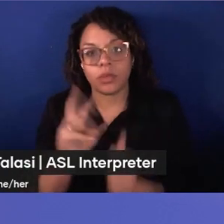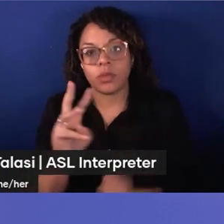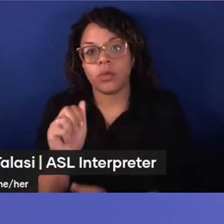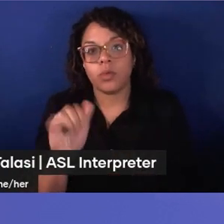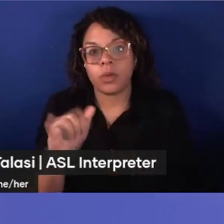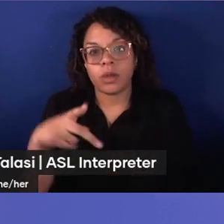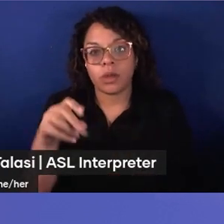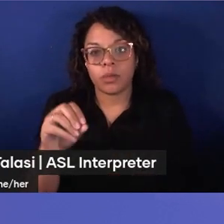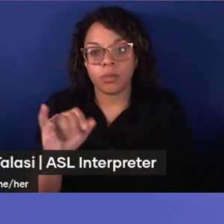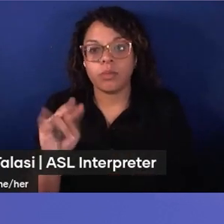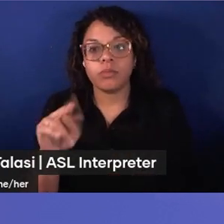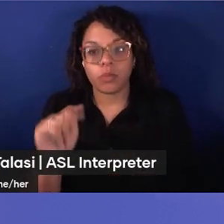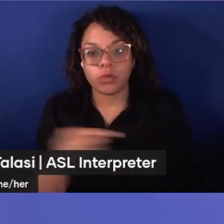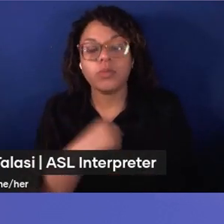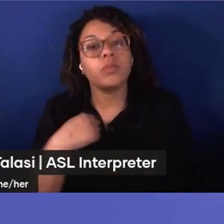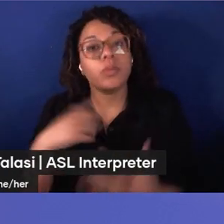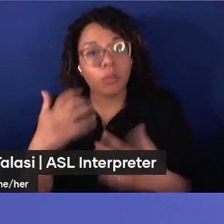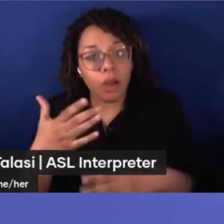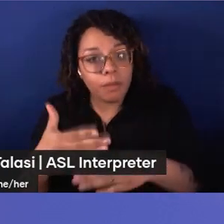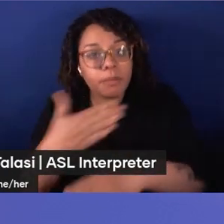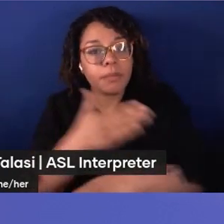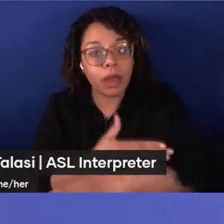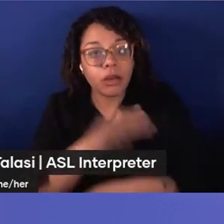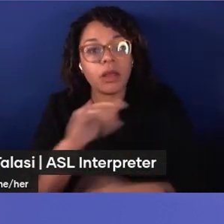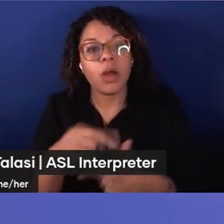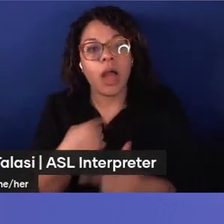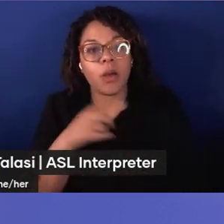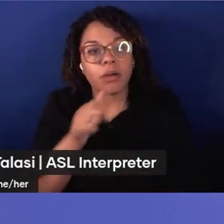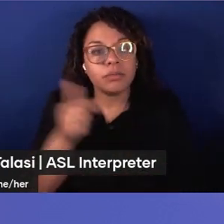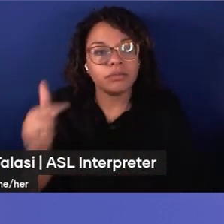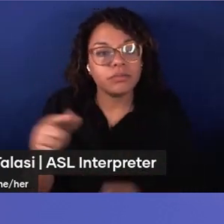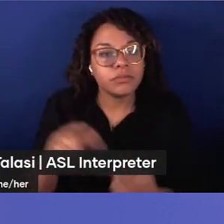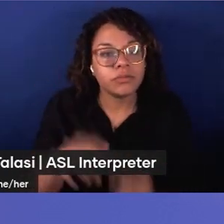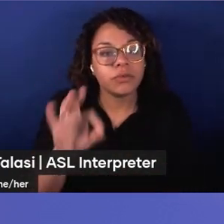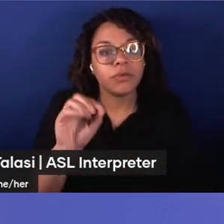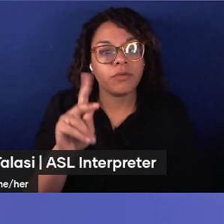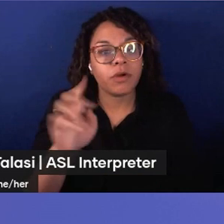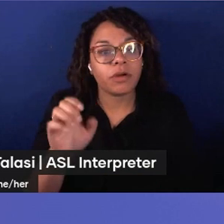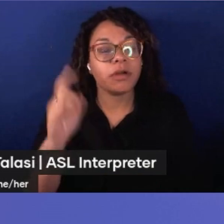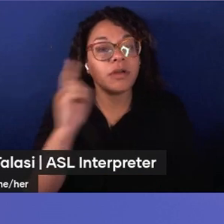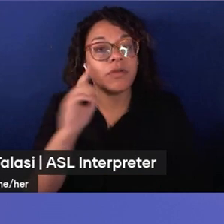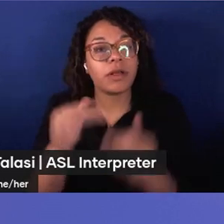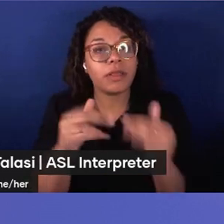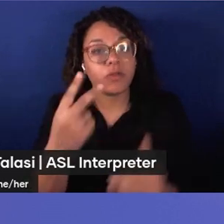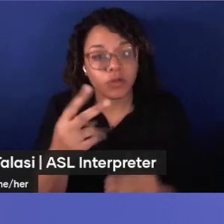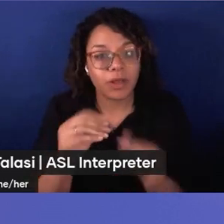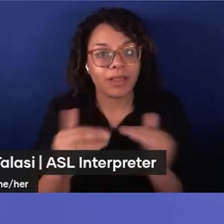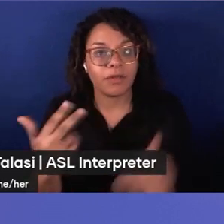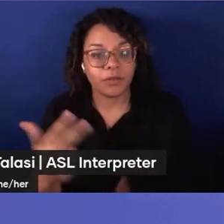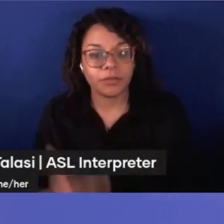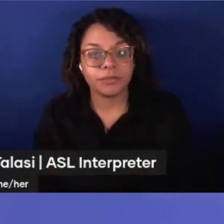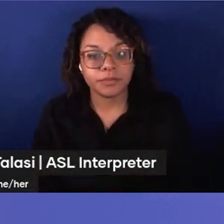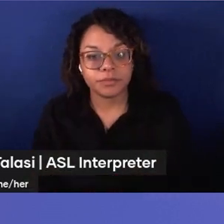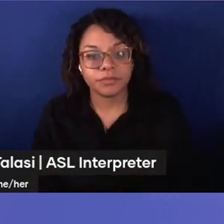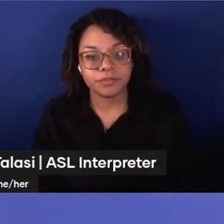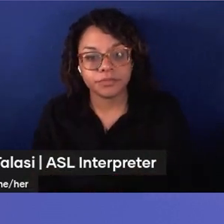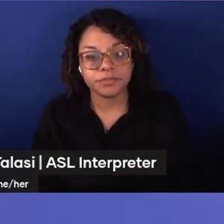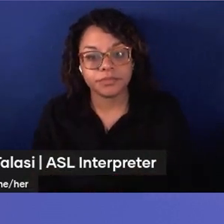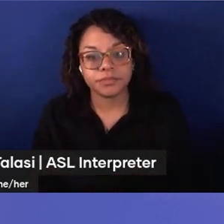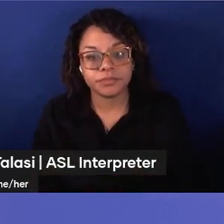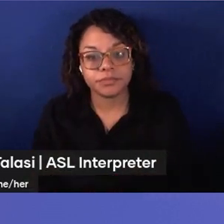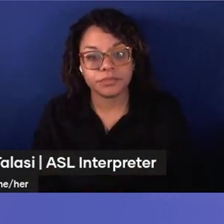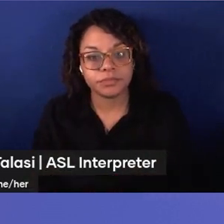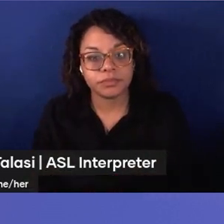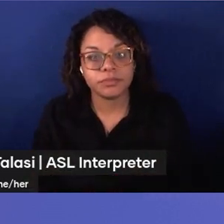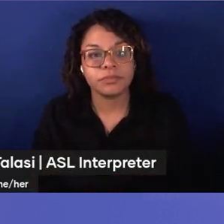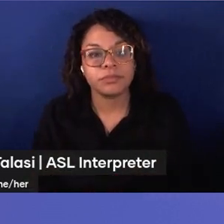So we want to do better, and this is where I'm going to hand off to Fokke for level 2 and level 3. Yeah, so the floor is yours.